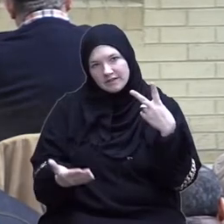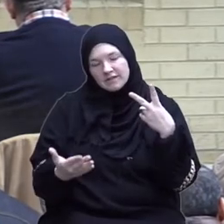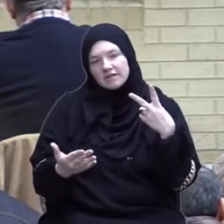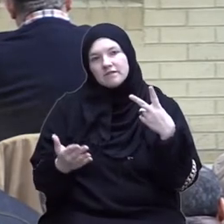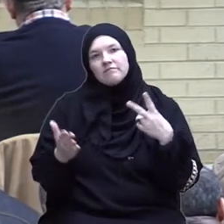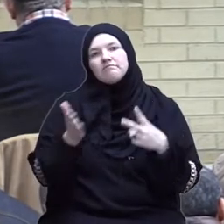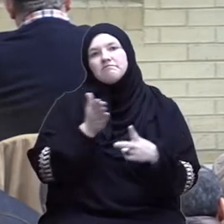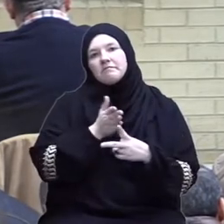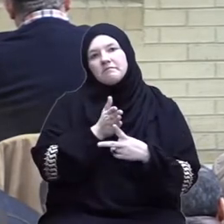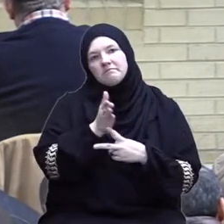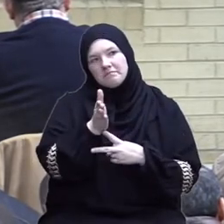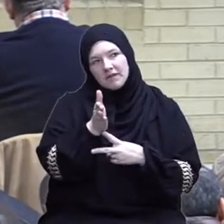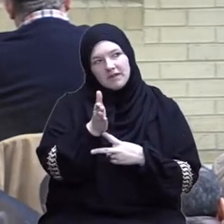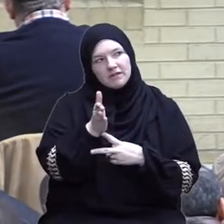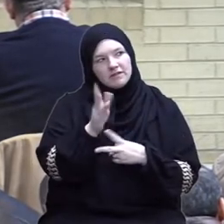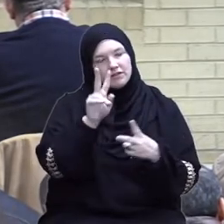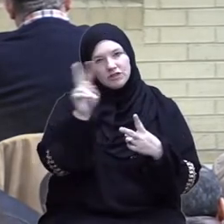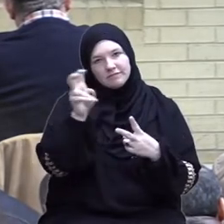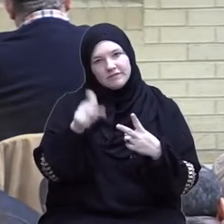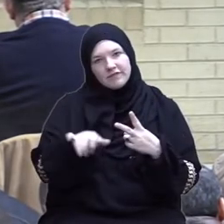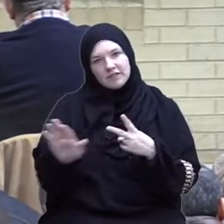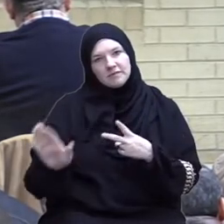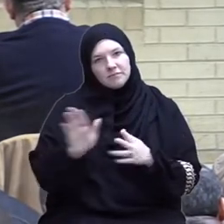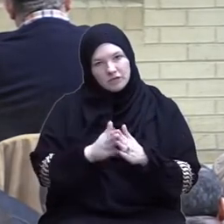primary subject of his book.